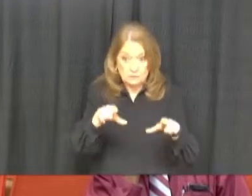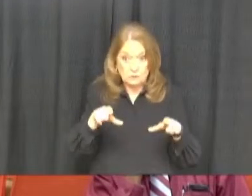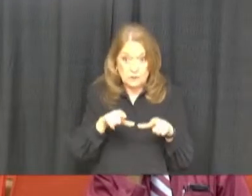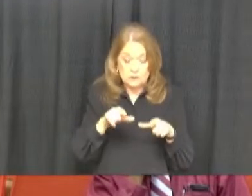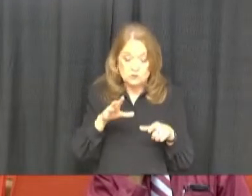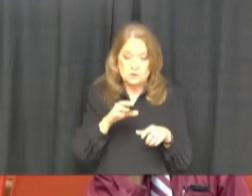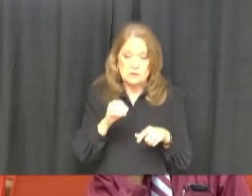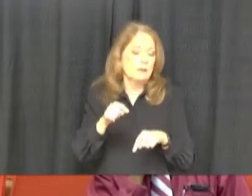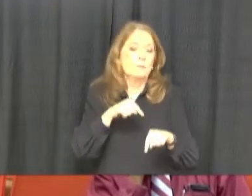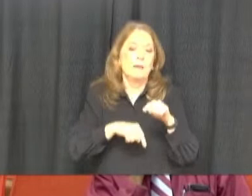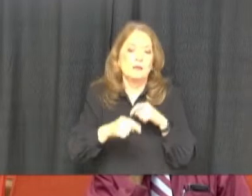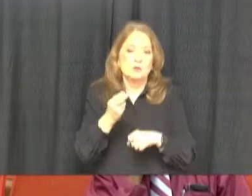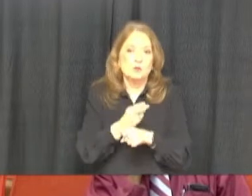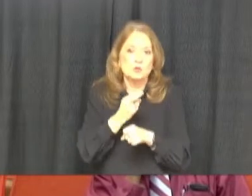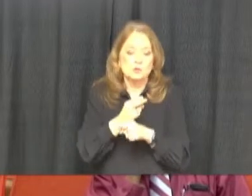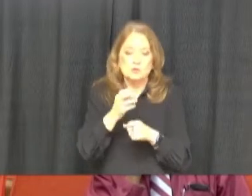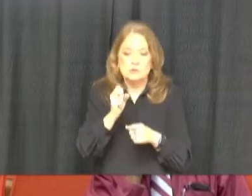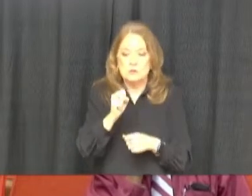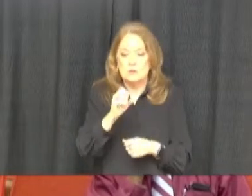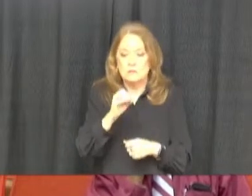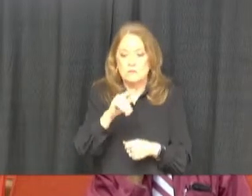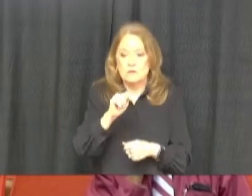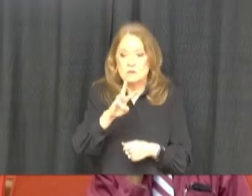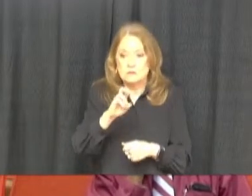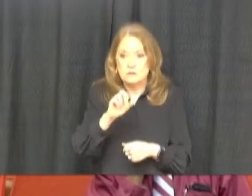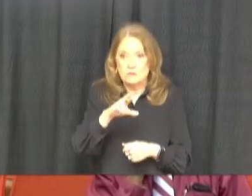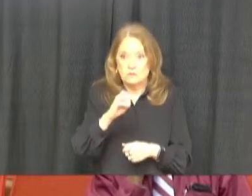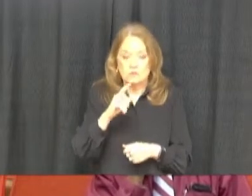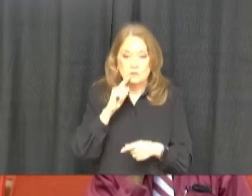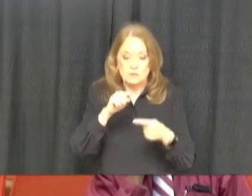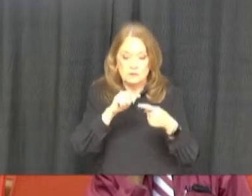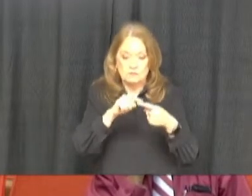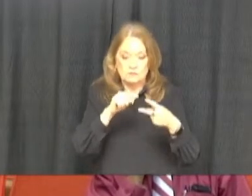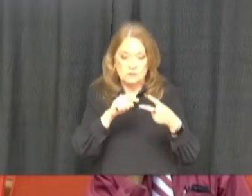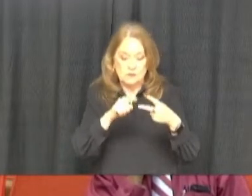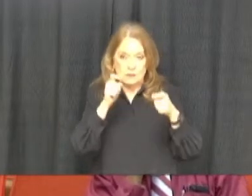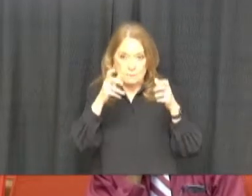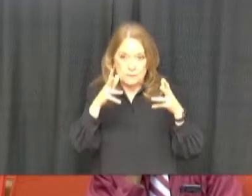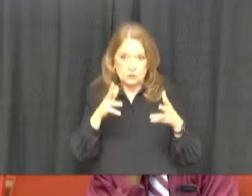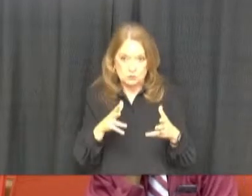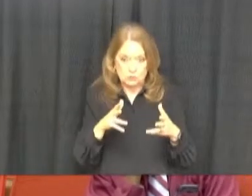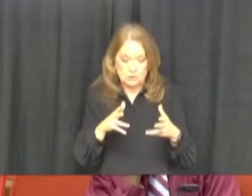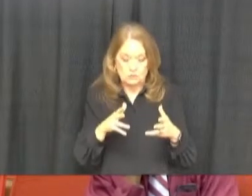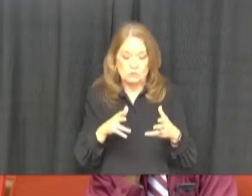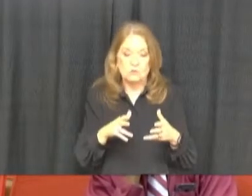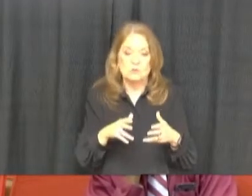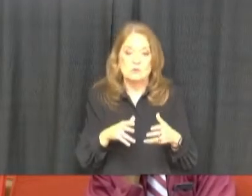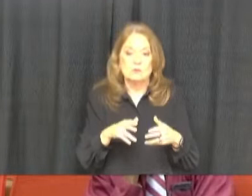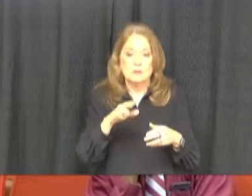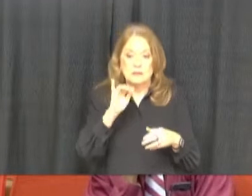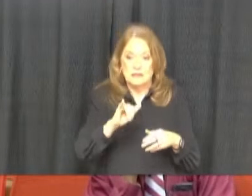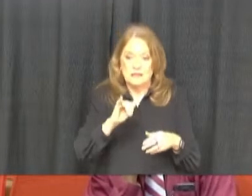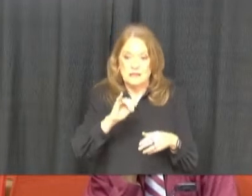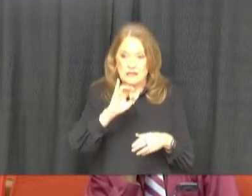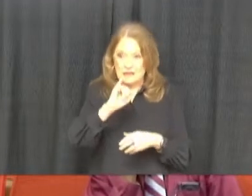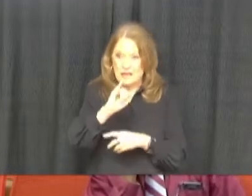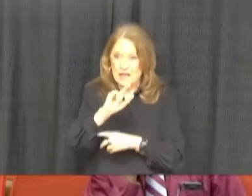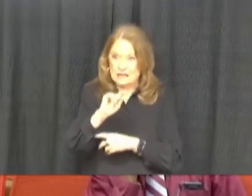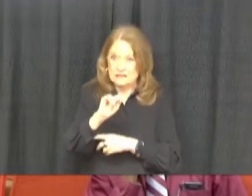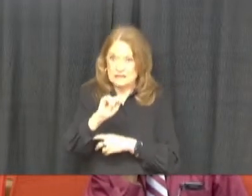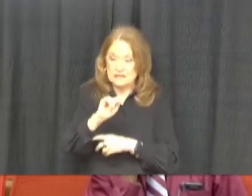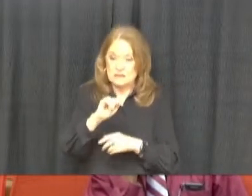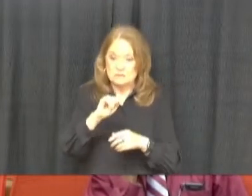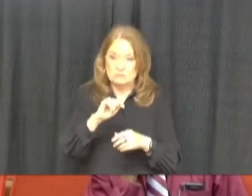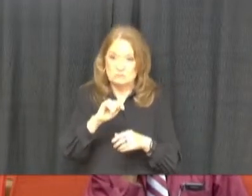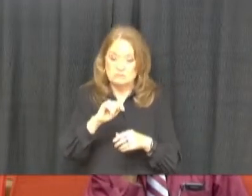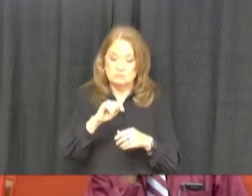the use of the software, there'll be a primary and secondary administrator in that kind of IT realm within our